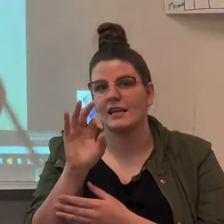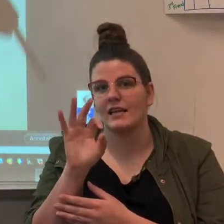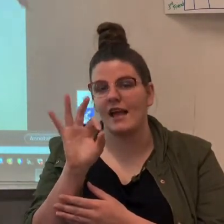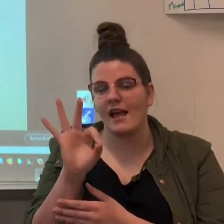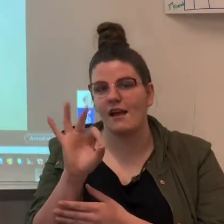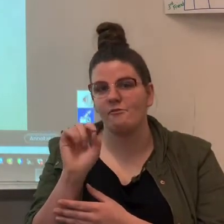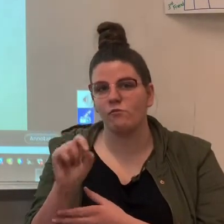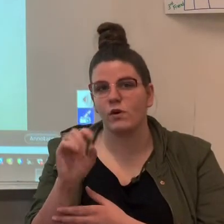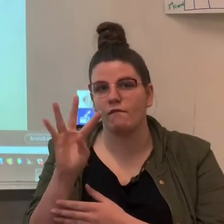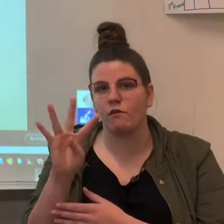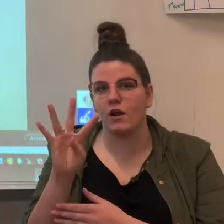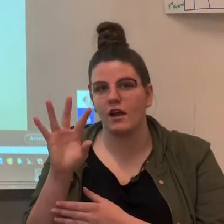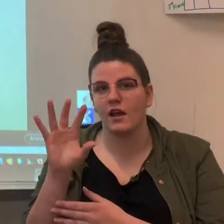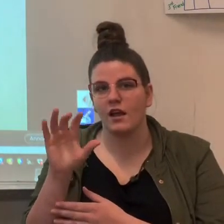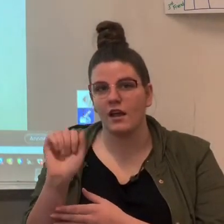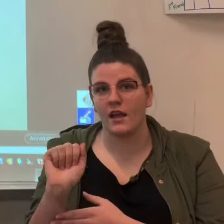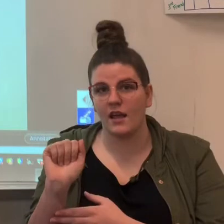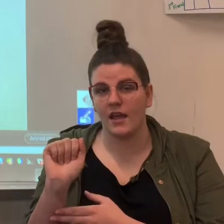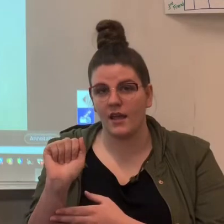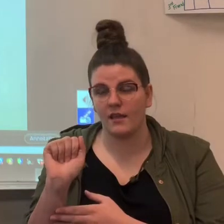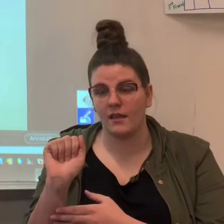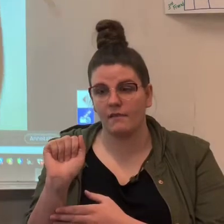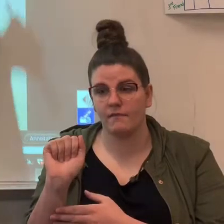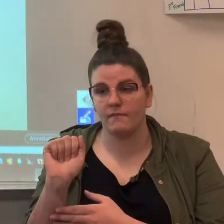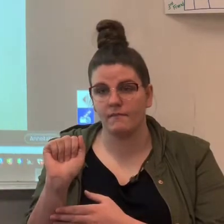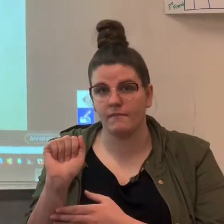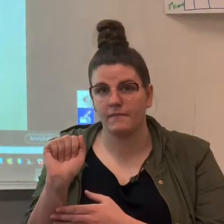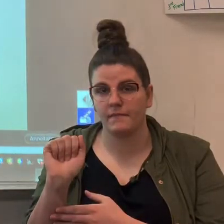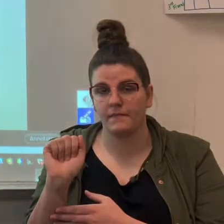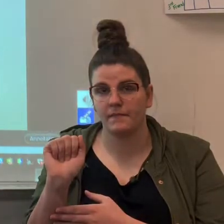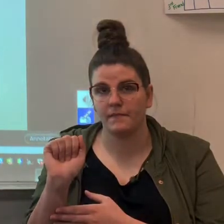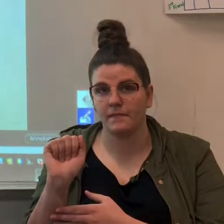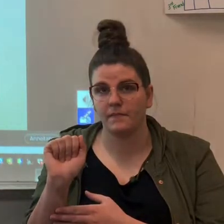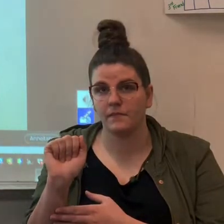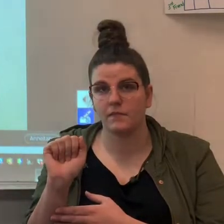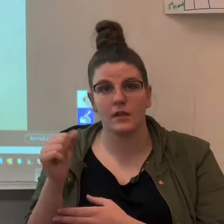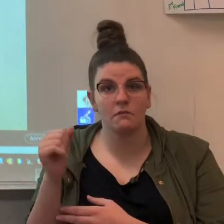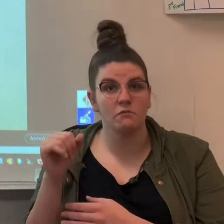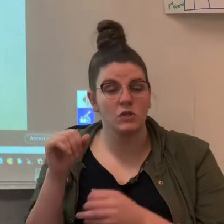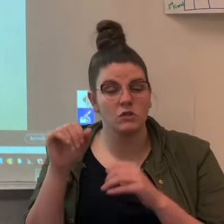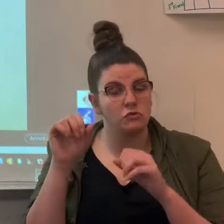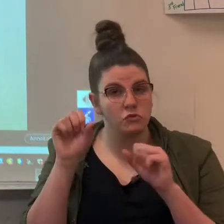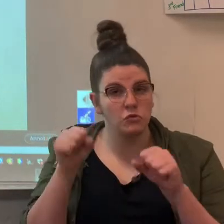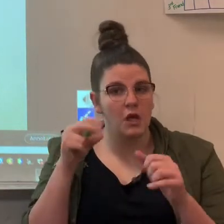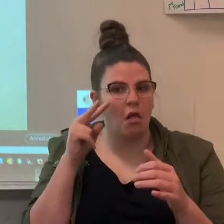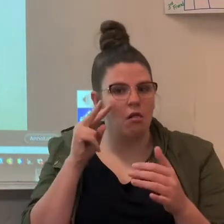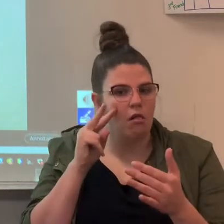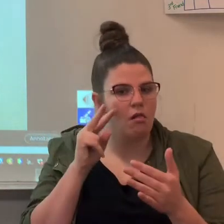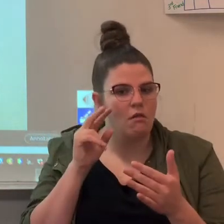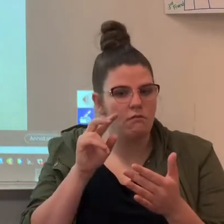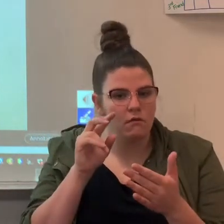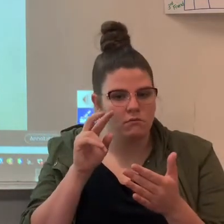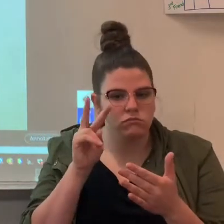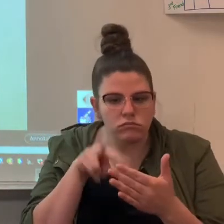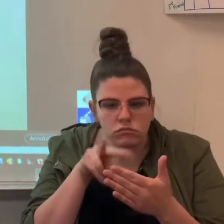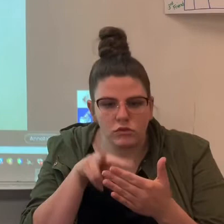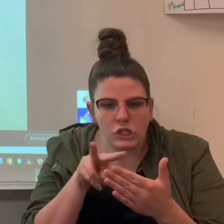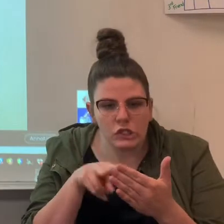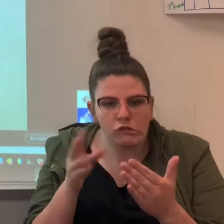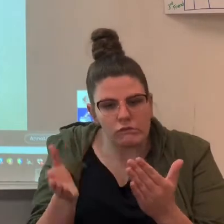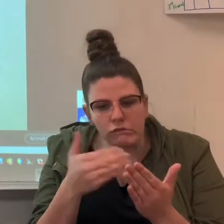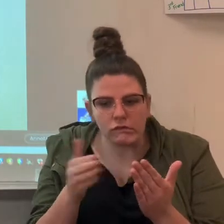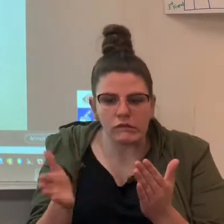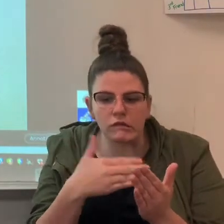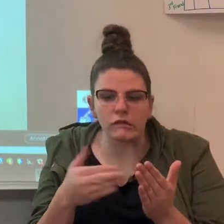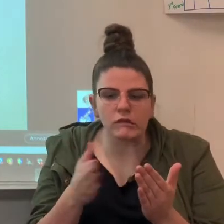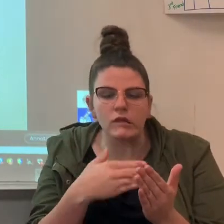5.NF.4a. That's a 4 with a lowercase a. So you can find that in your workbook. Hopefully you have already completed it and you're